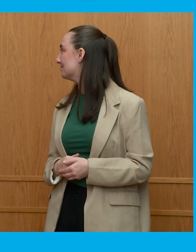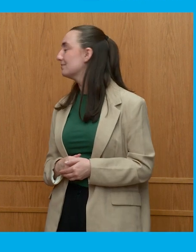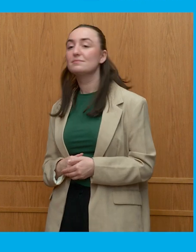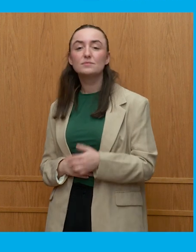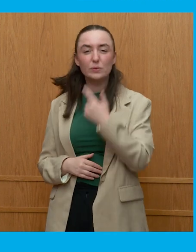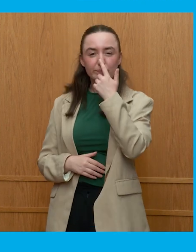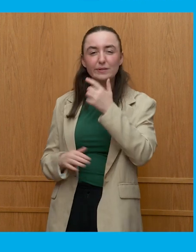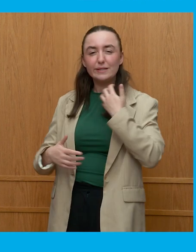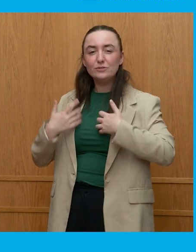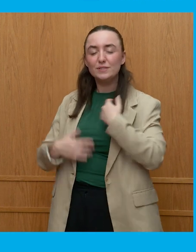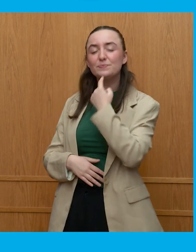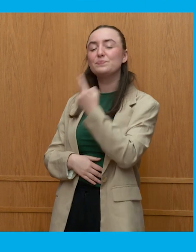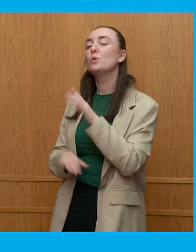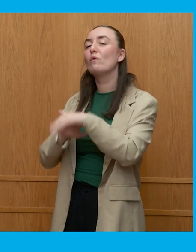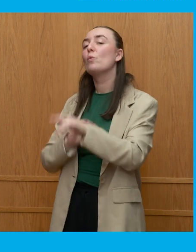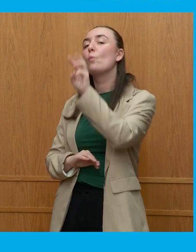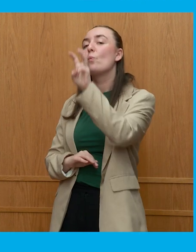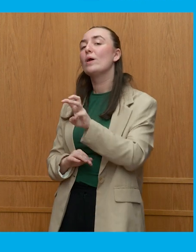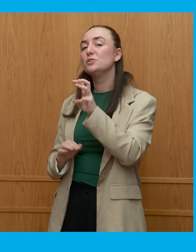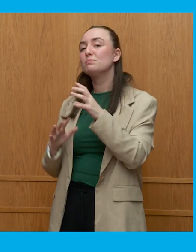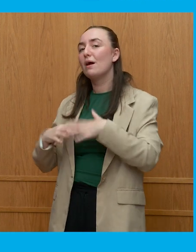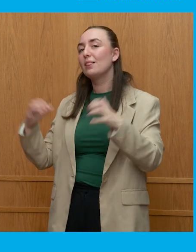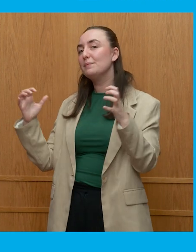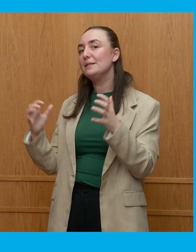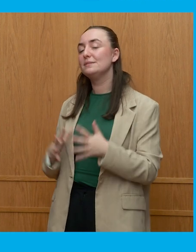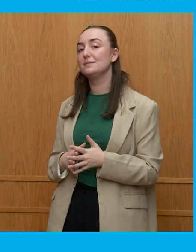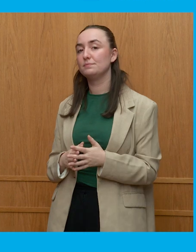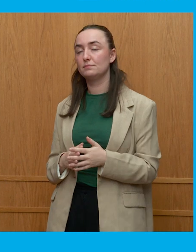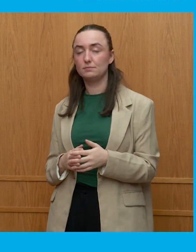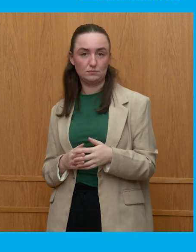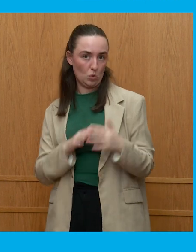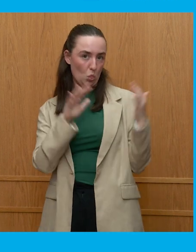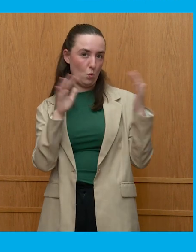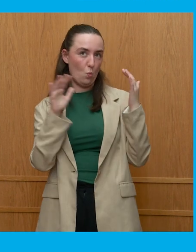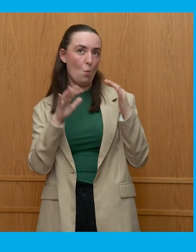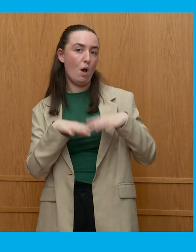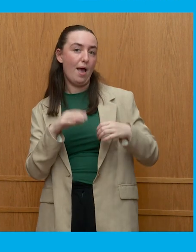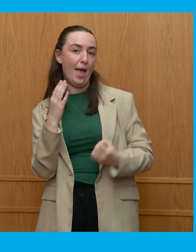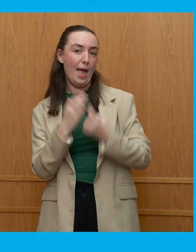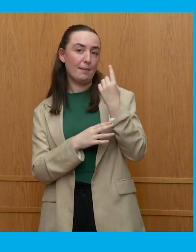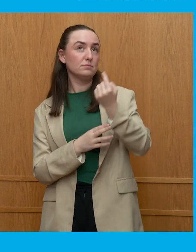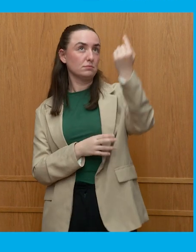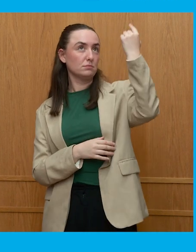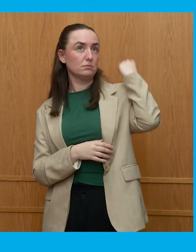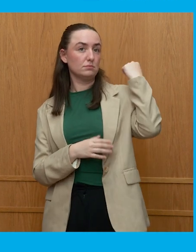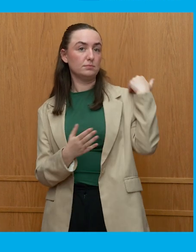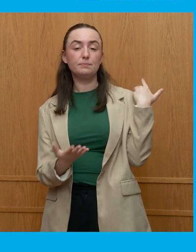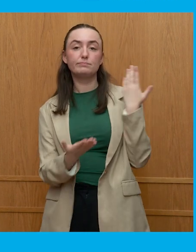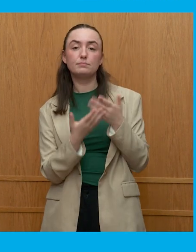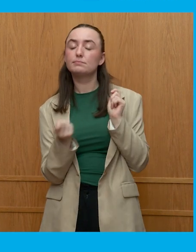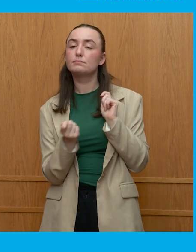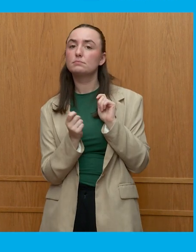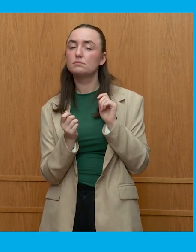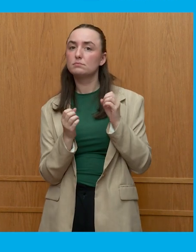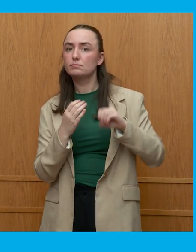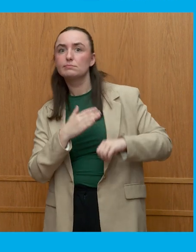Welsh Parliament. Mm-hmm. I mean, since the war, there's probably been about 200 new countries created. So there must be